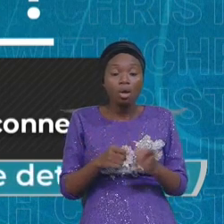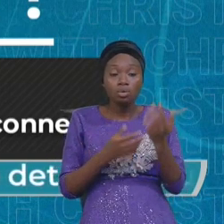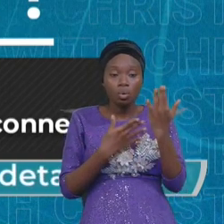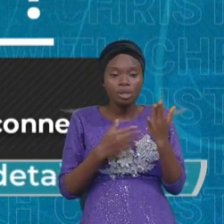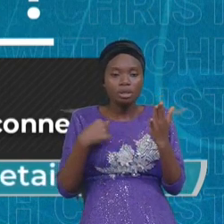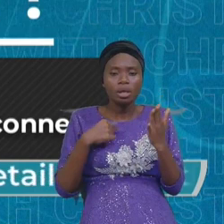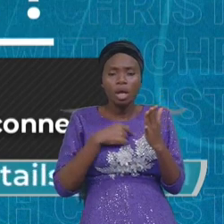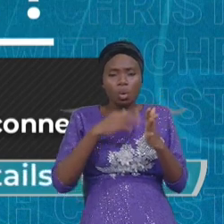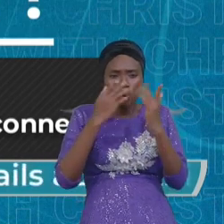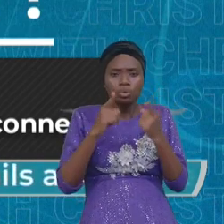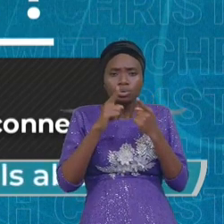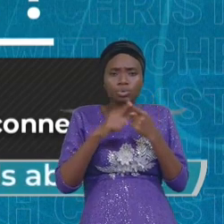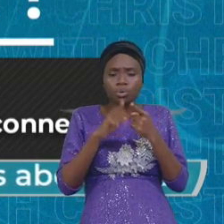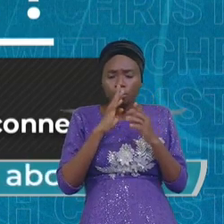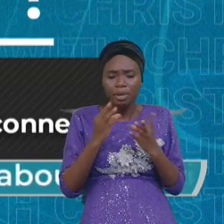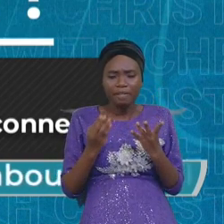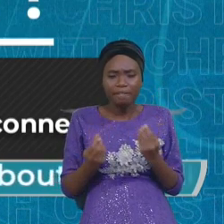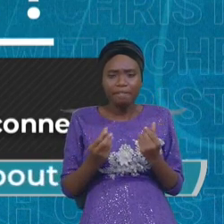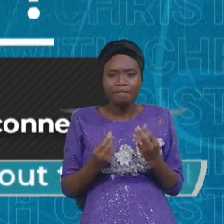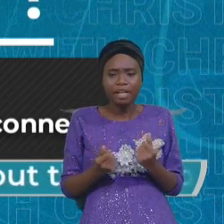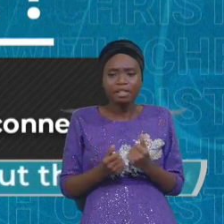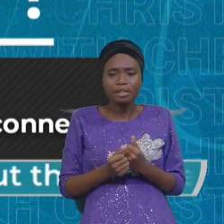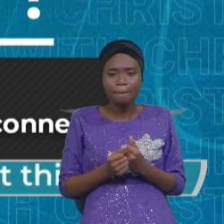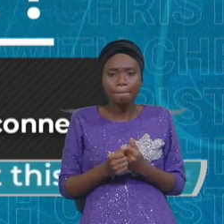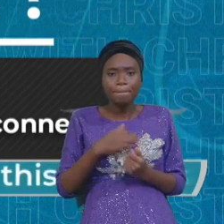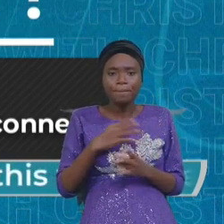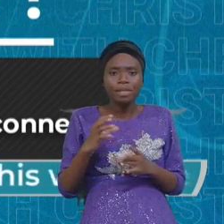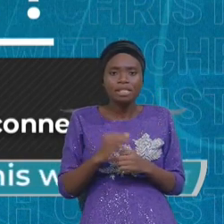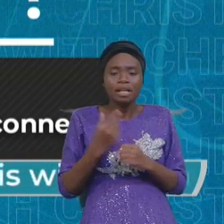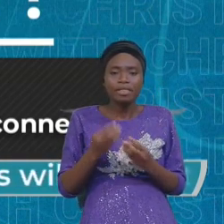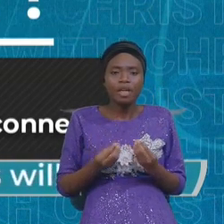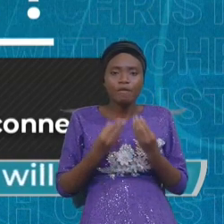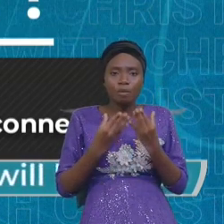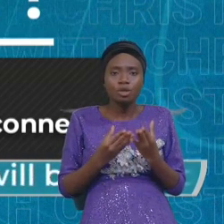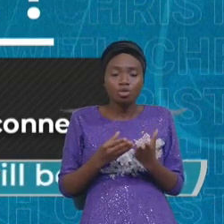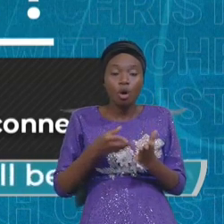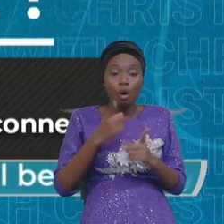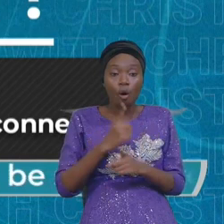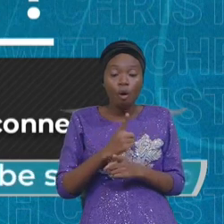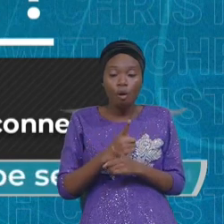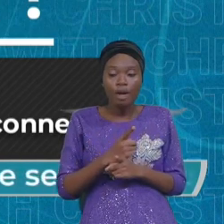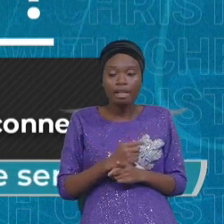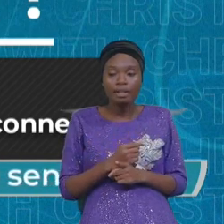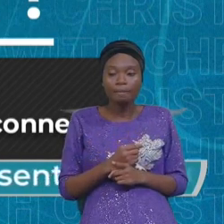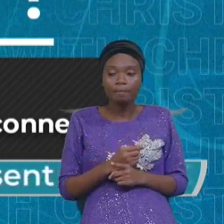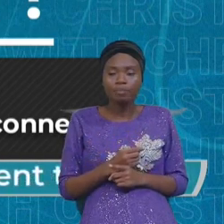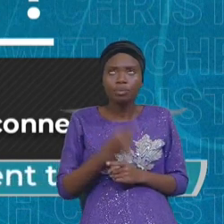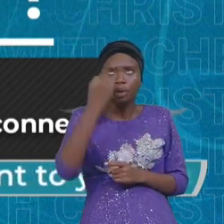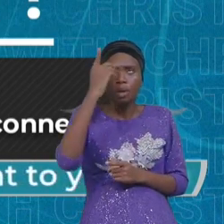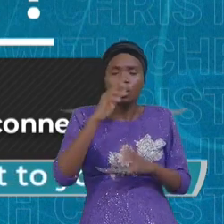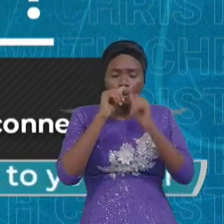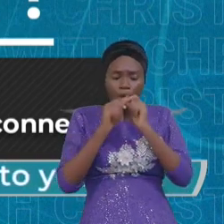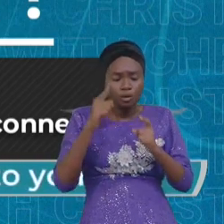you to be fast. Please get the details correctly. God bless you for doing